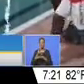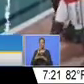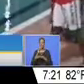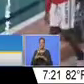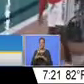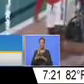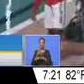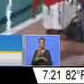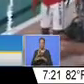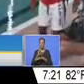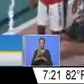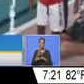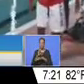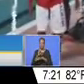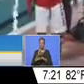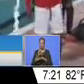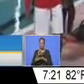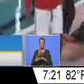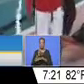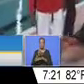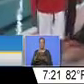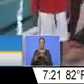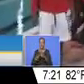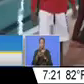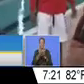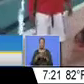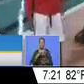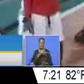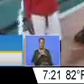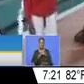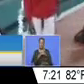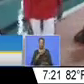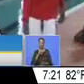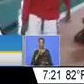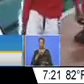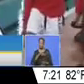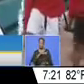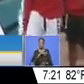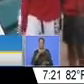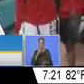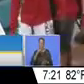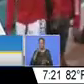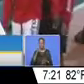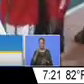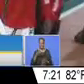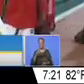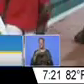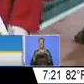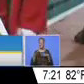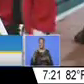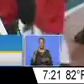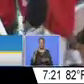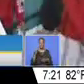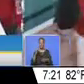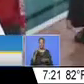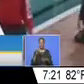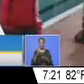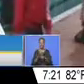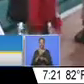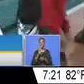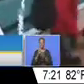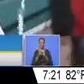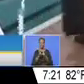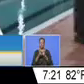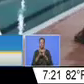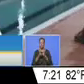didn't get in that much personal best. But came back right on times. Actually got two more Pan Am cuts.